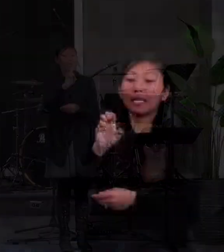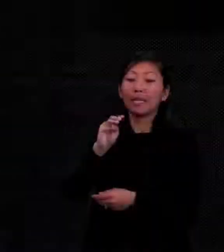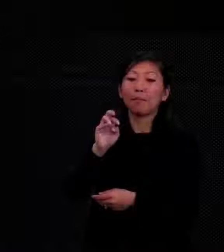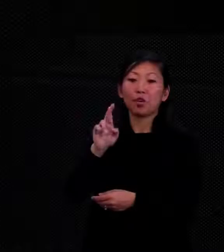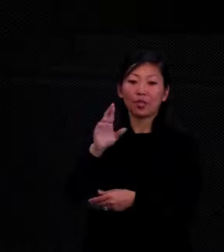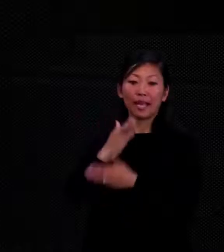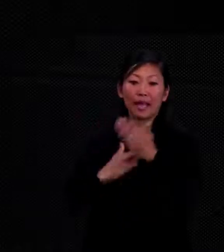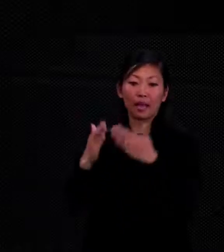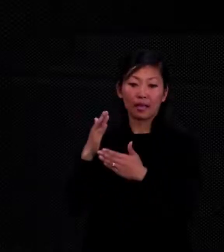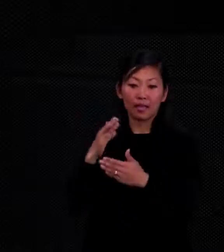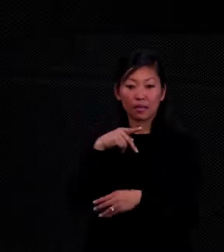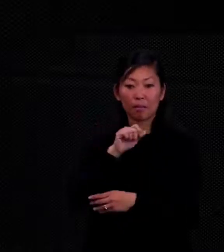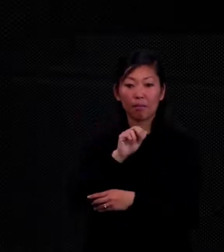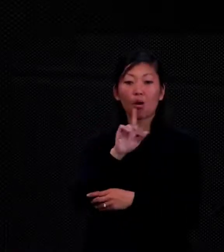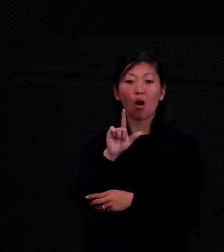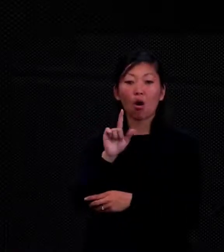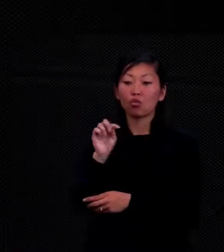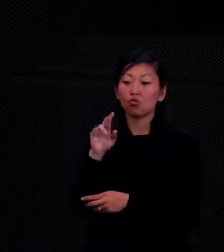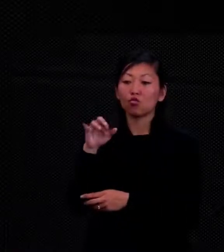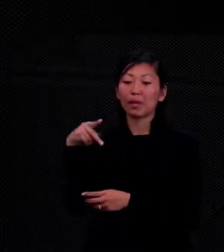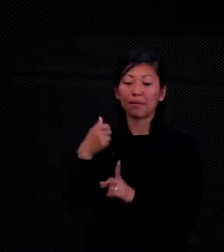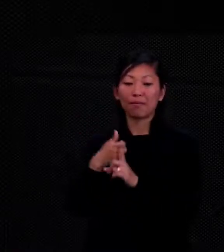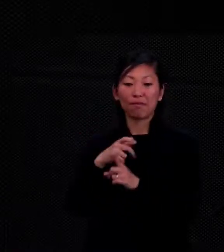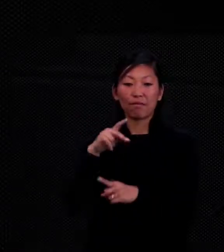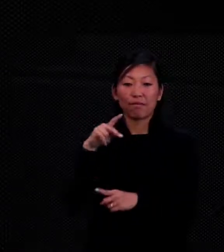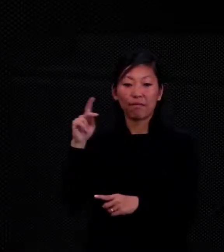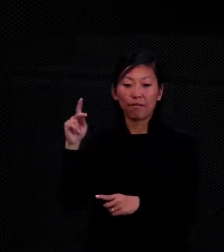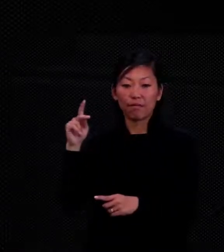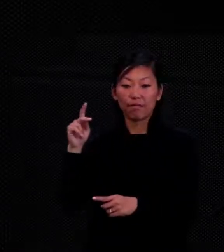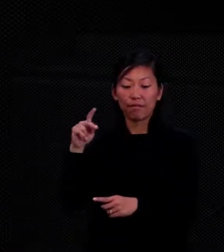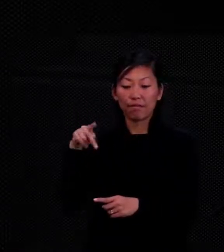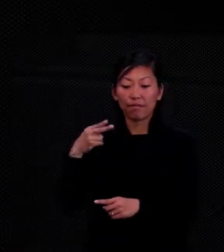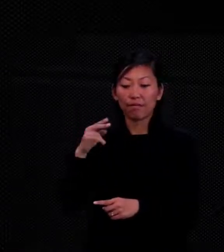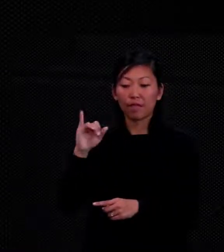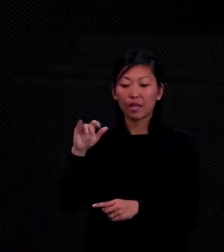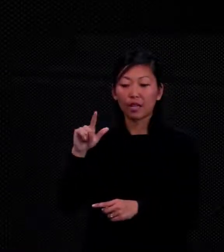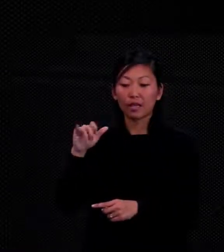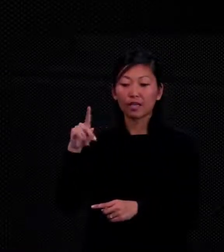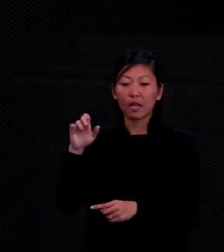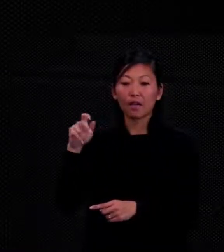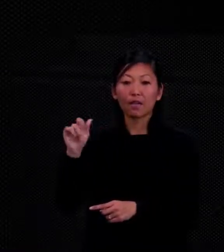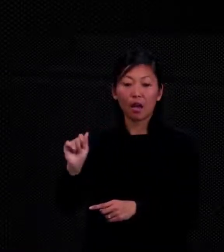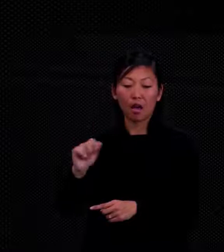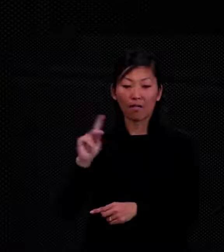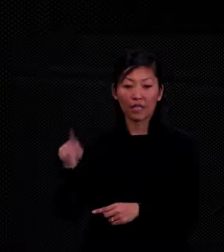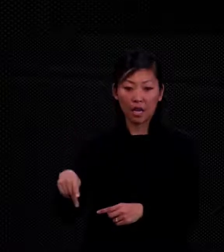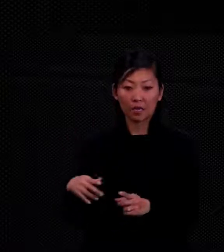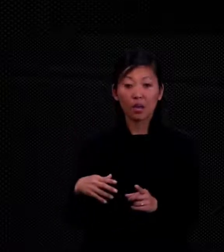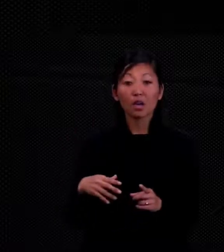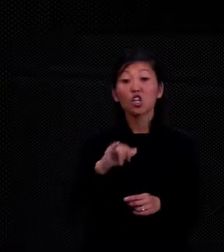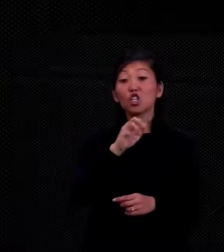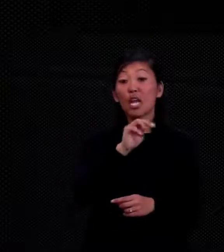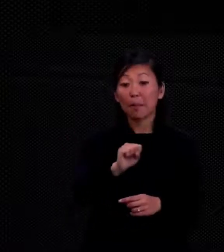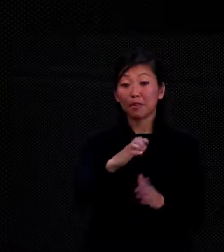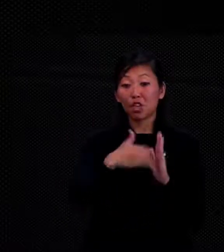Philadelphia. And one of the main points of that book was his teaching on James chapter 4 and understanding what happens